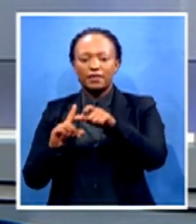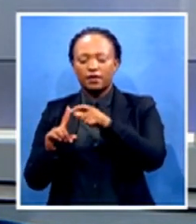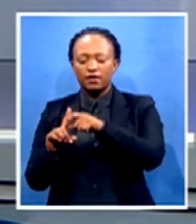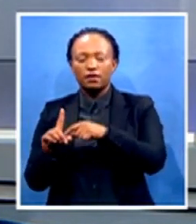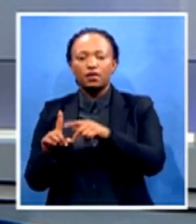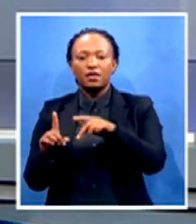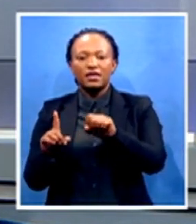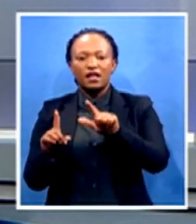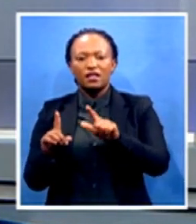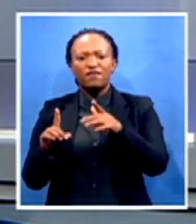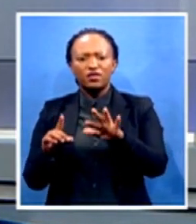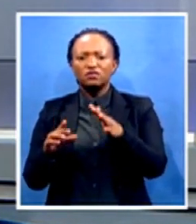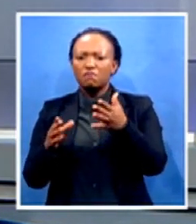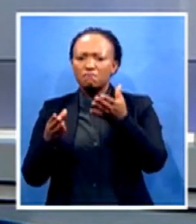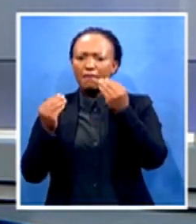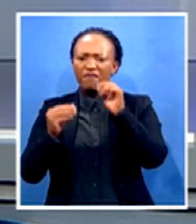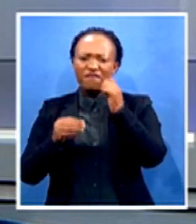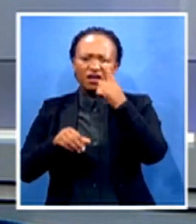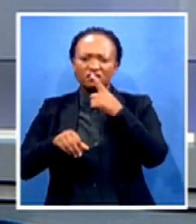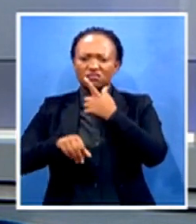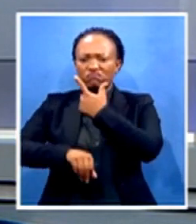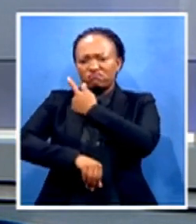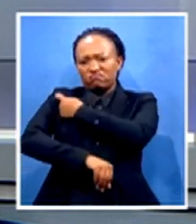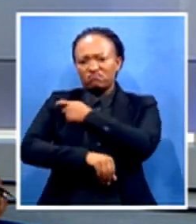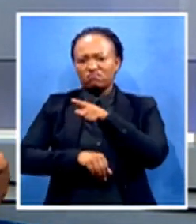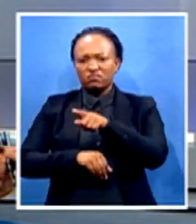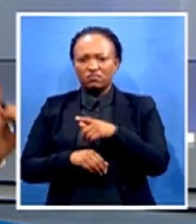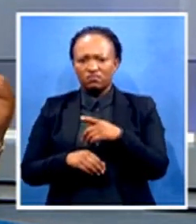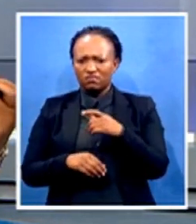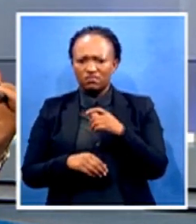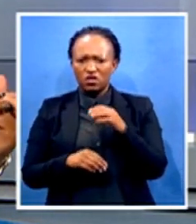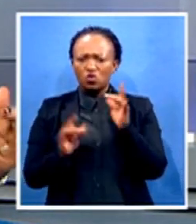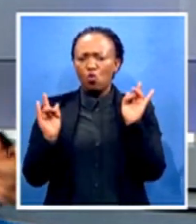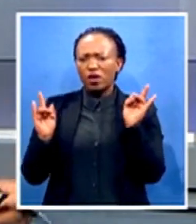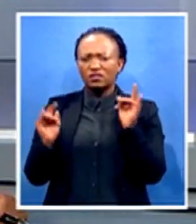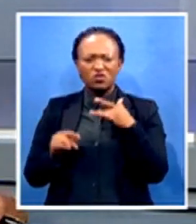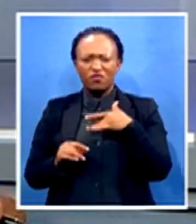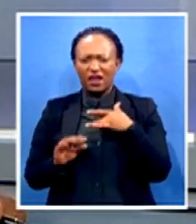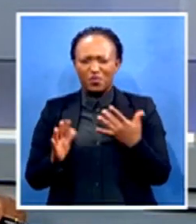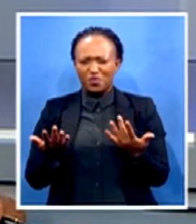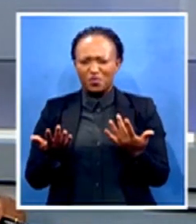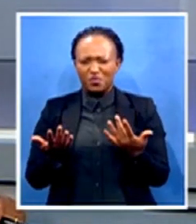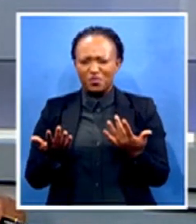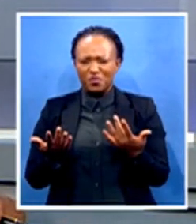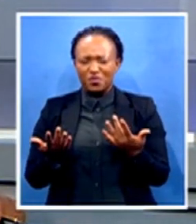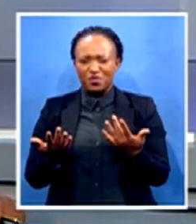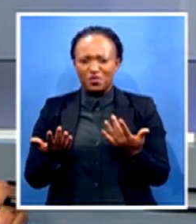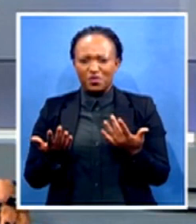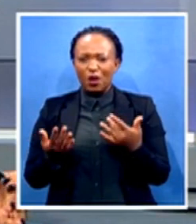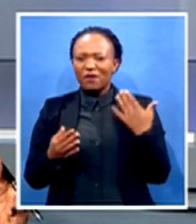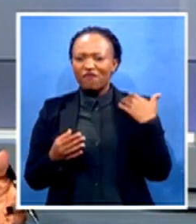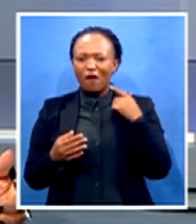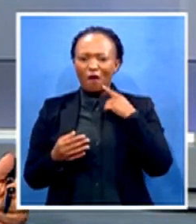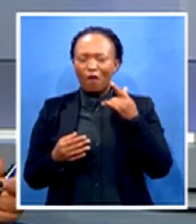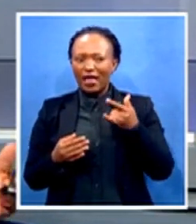yesterday. And I don't know, as you're watching, how do you feel about those nagging thoughts of hesitation that